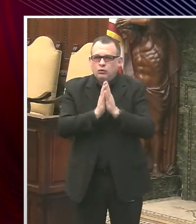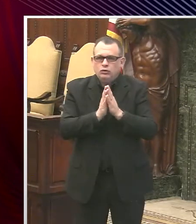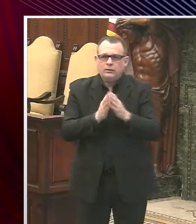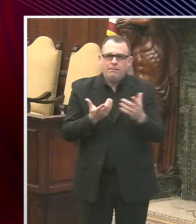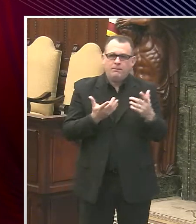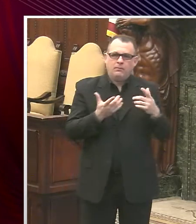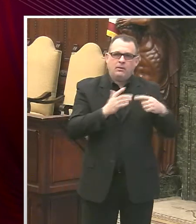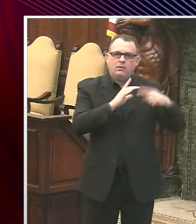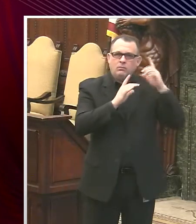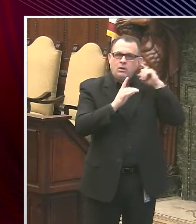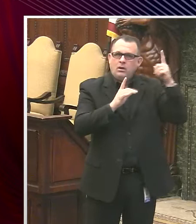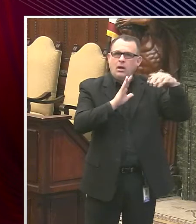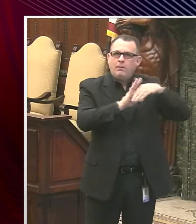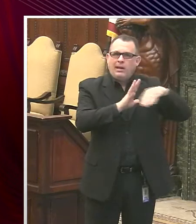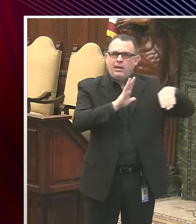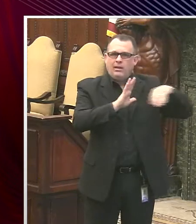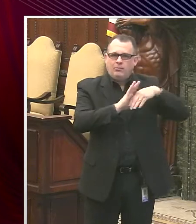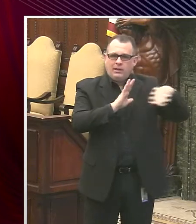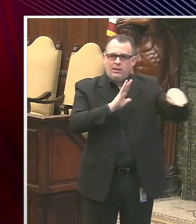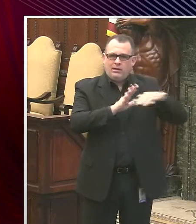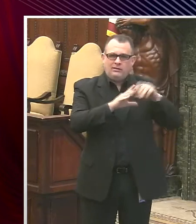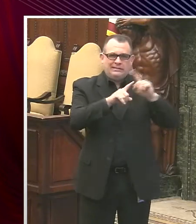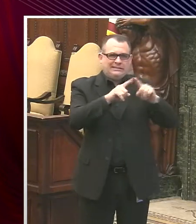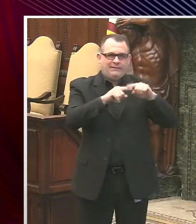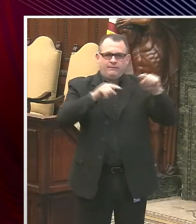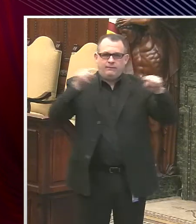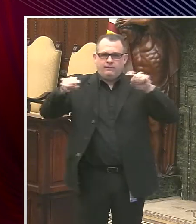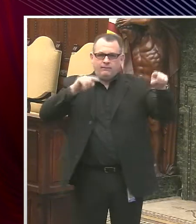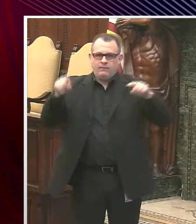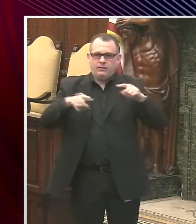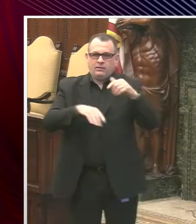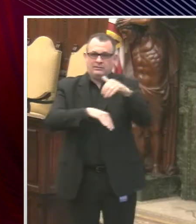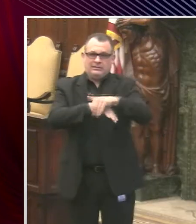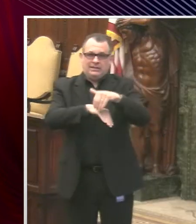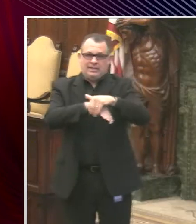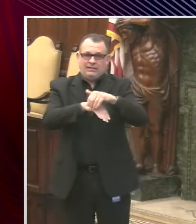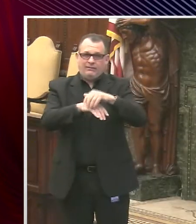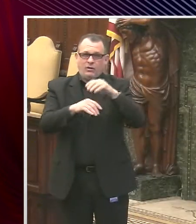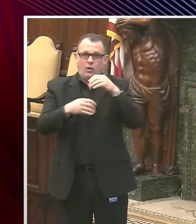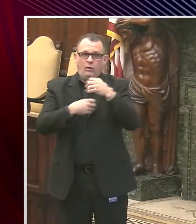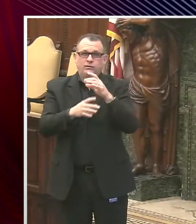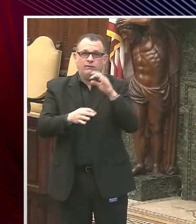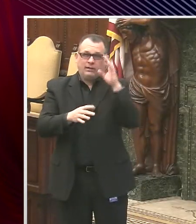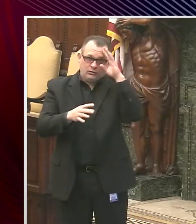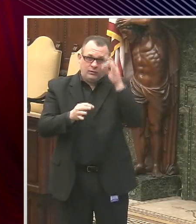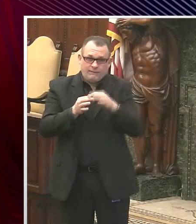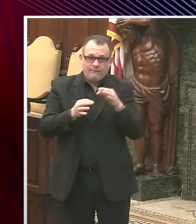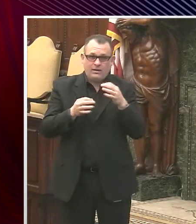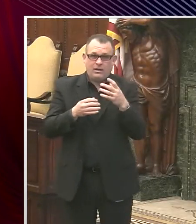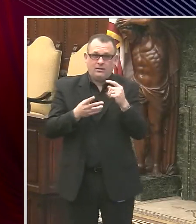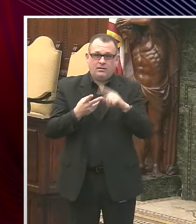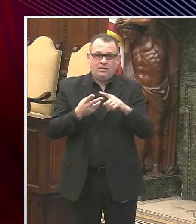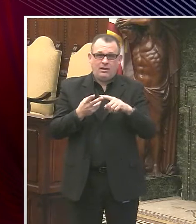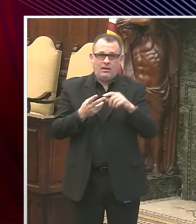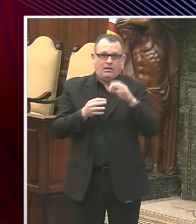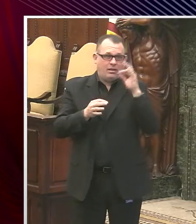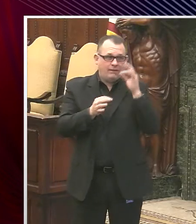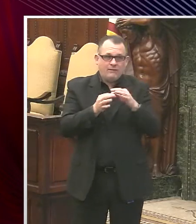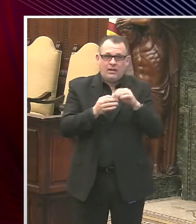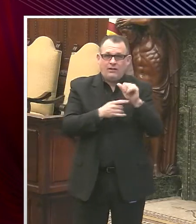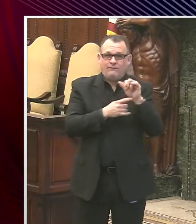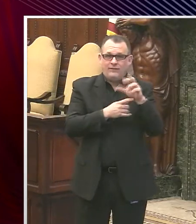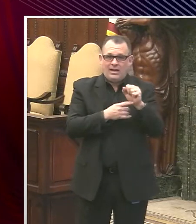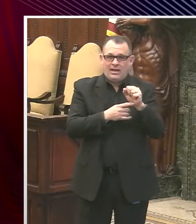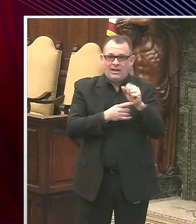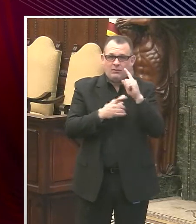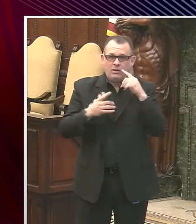symbols of remembrance. This evening, the Office of Faith-Based and Interfaith Affairs will host a virtual event that provides an